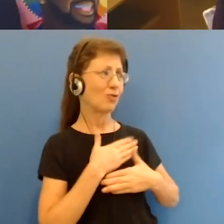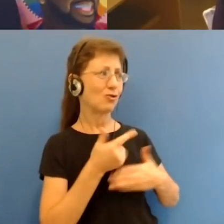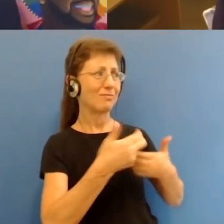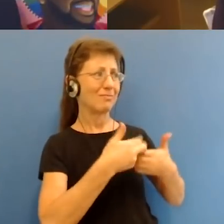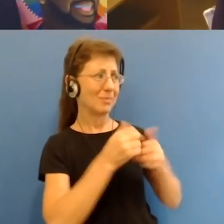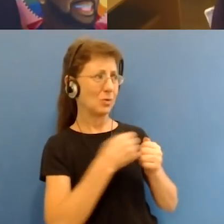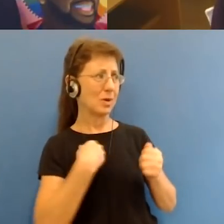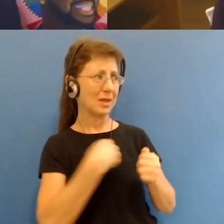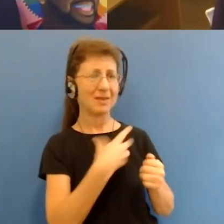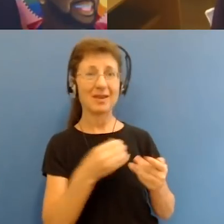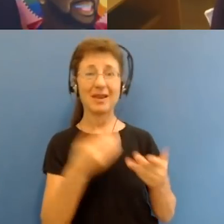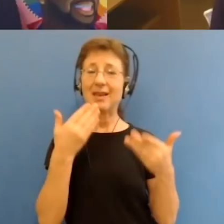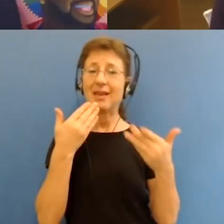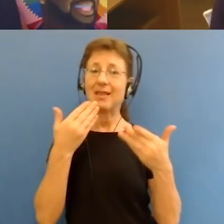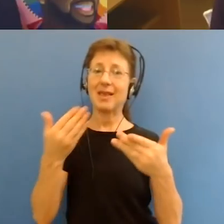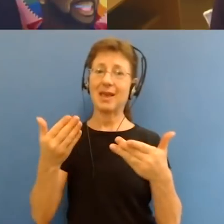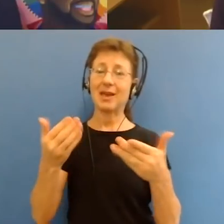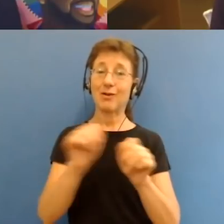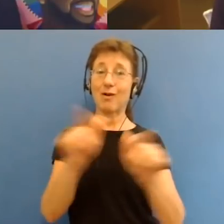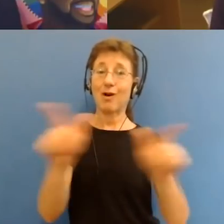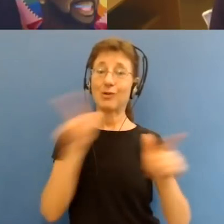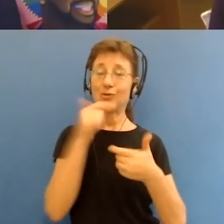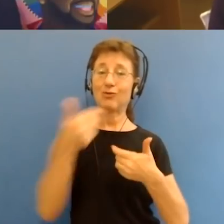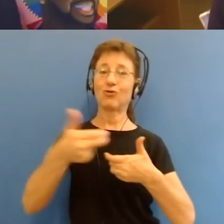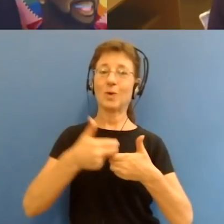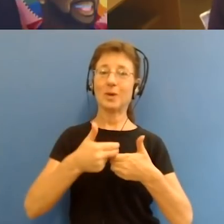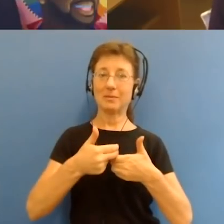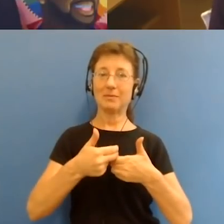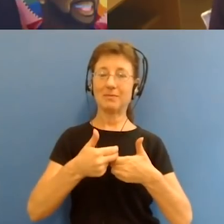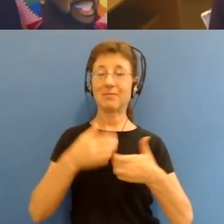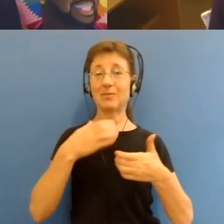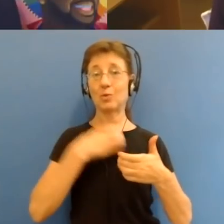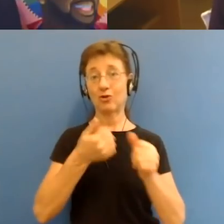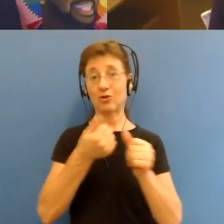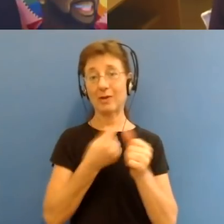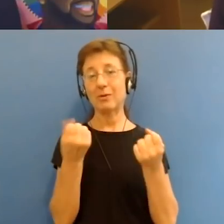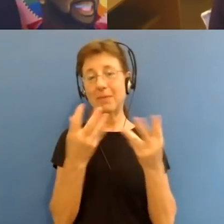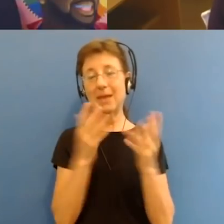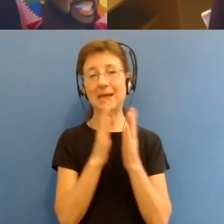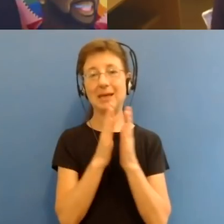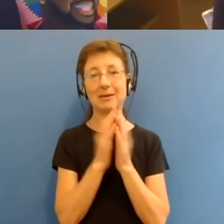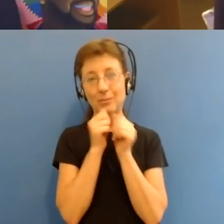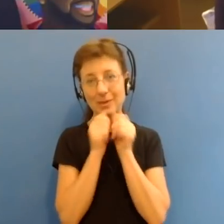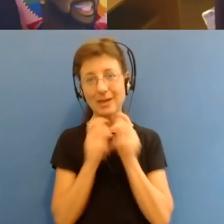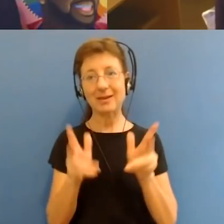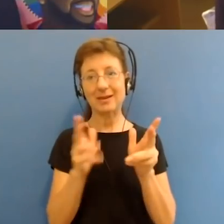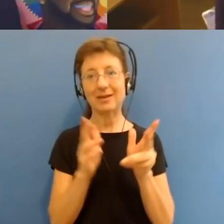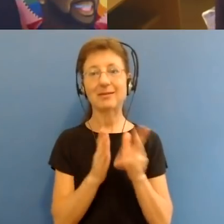thank you to all who are joining us, wishing everyone many blessings.